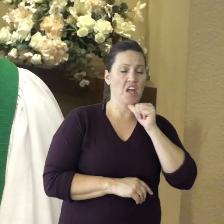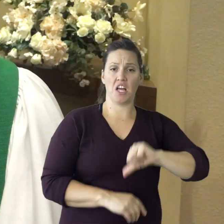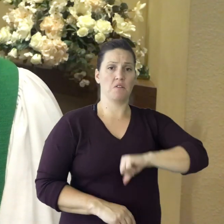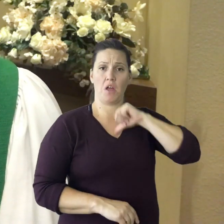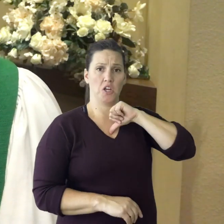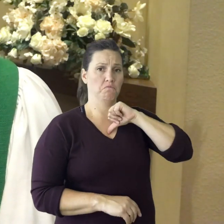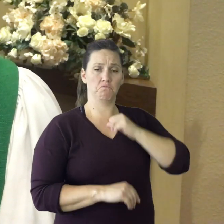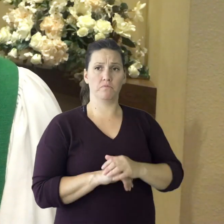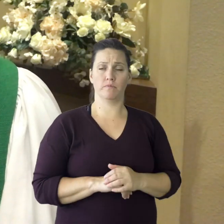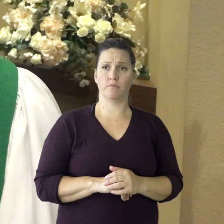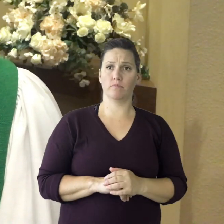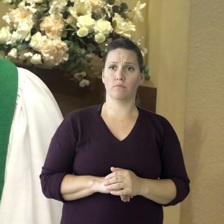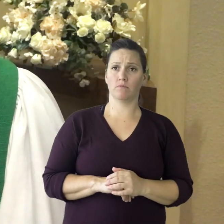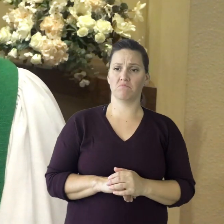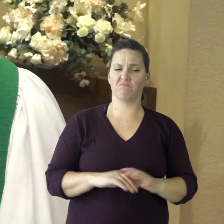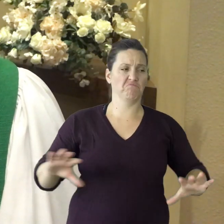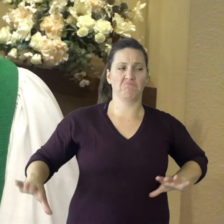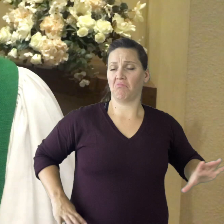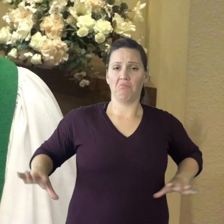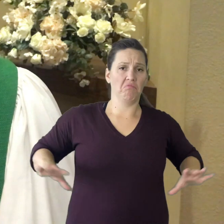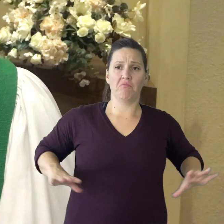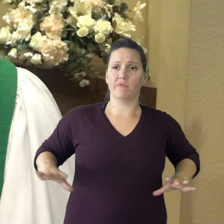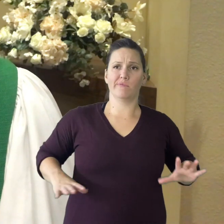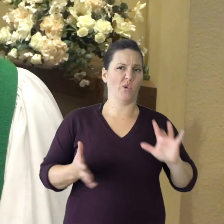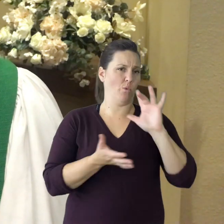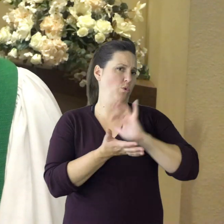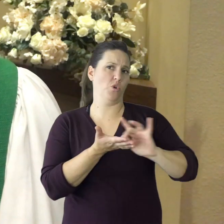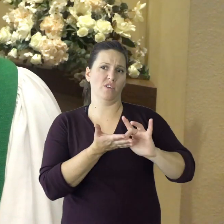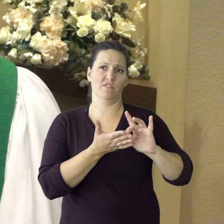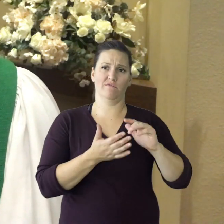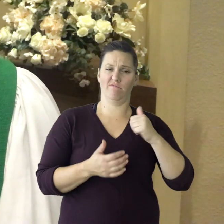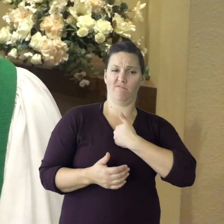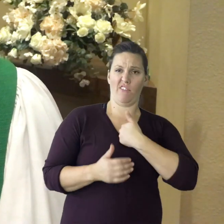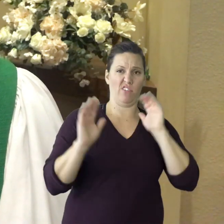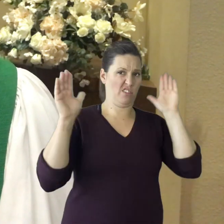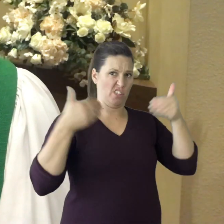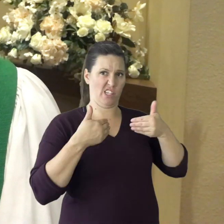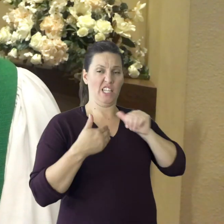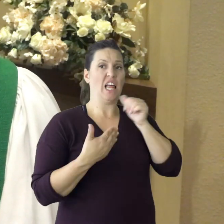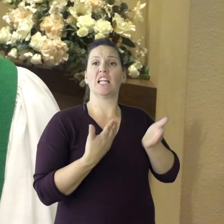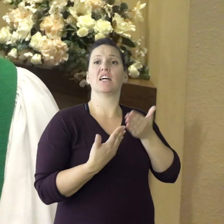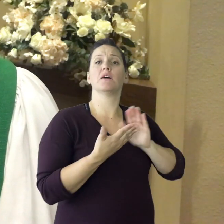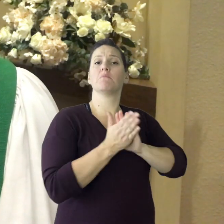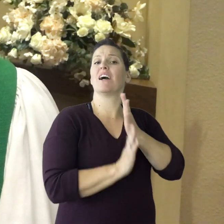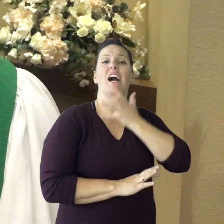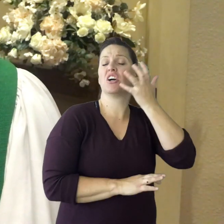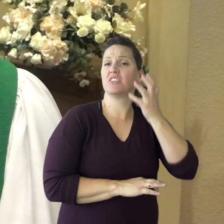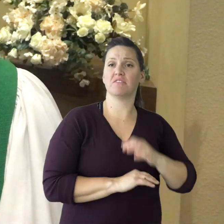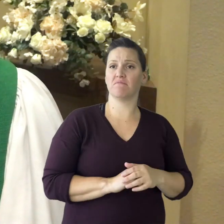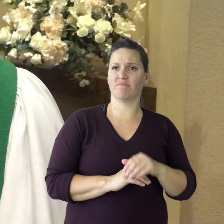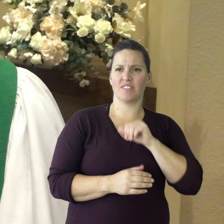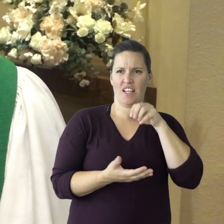not boast. It is not proud. It is not rude. It is not self-seeking. It is not easily